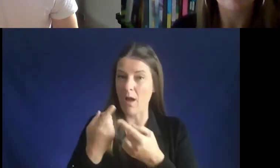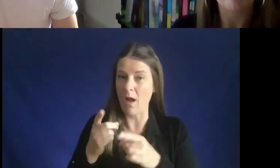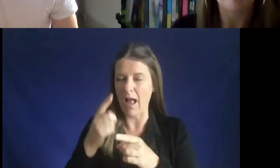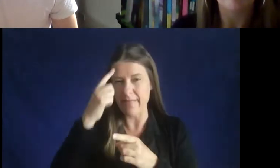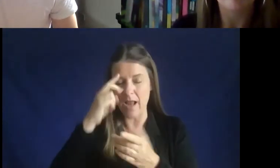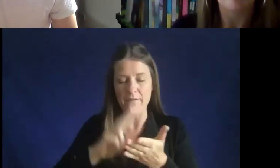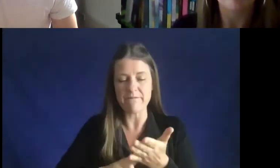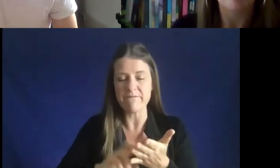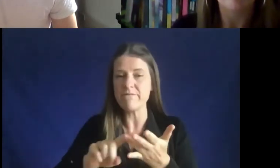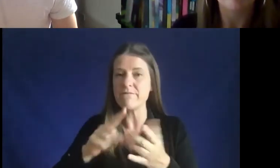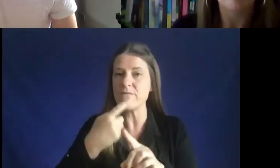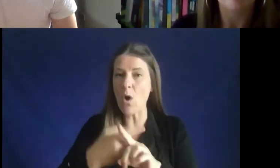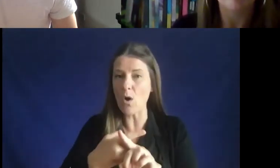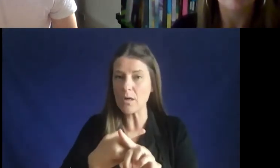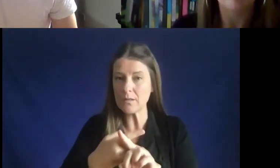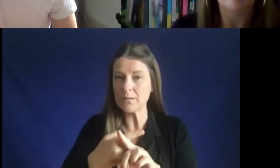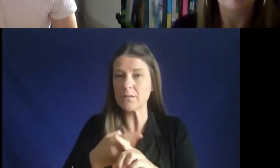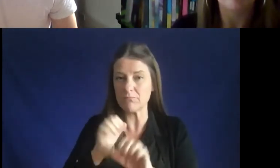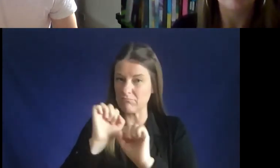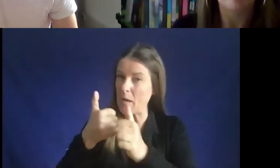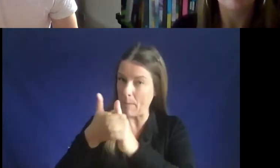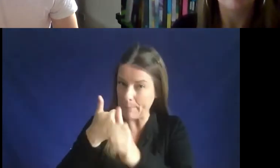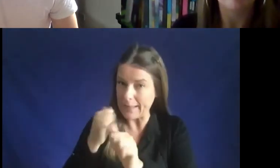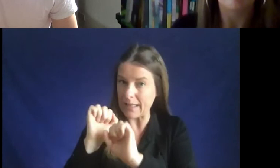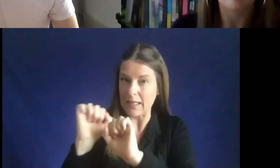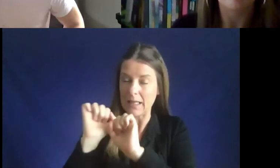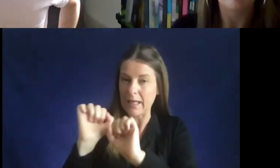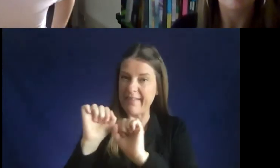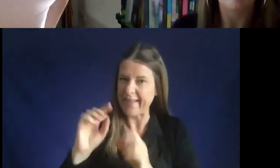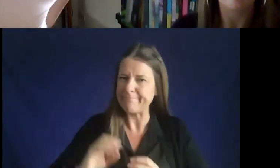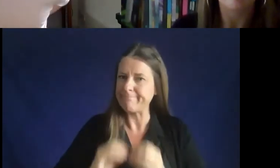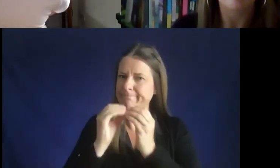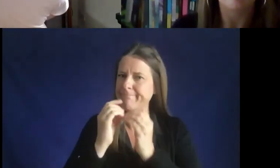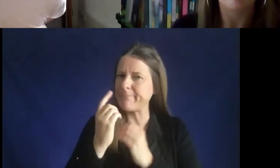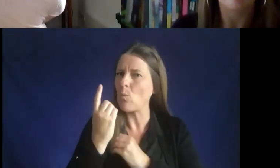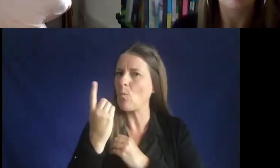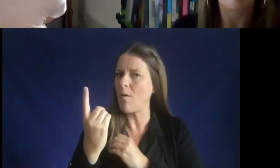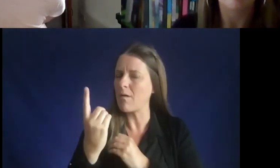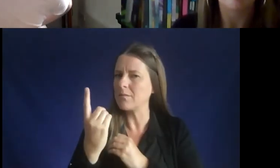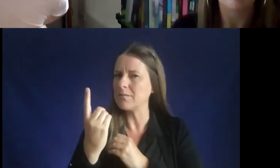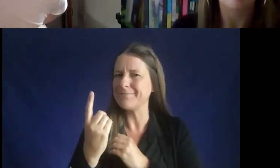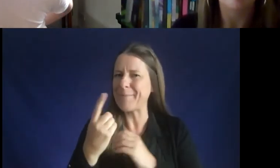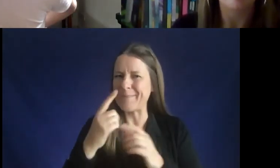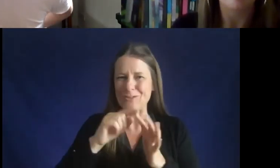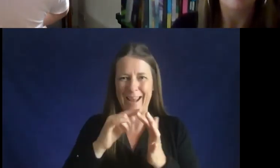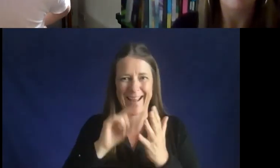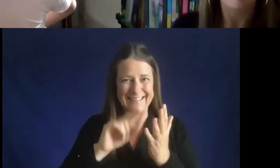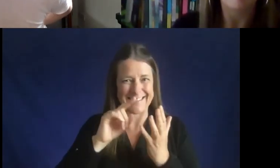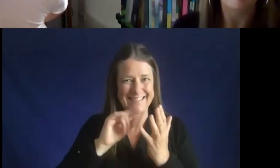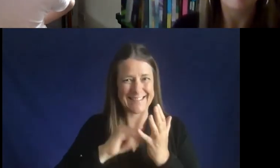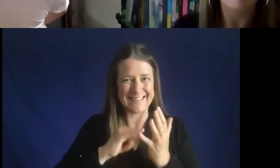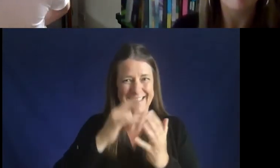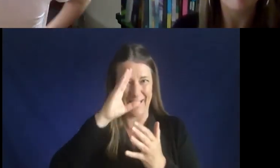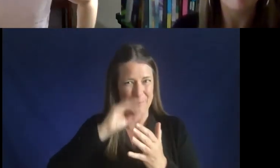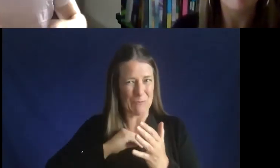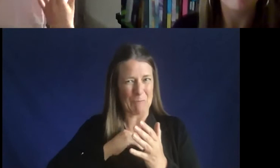Luminous, and they created a piece, and maybe Jess can correct me in the chat if I'm wrong about this, because my internet is going very